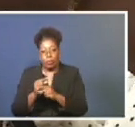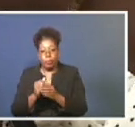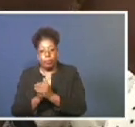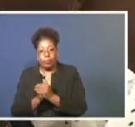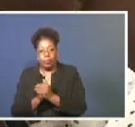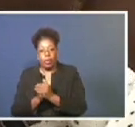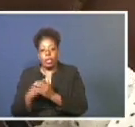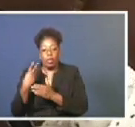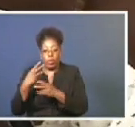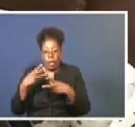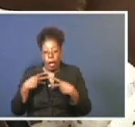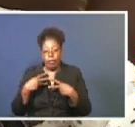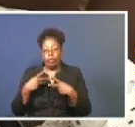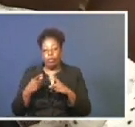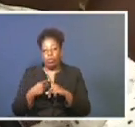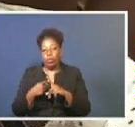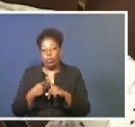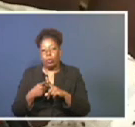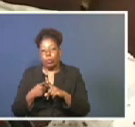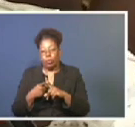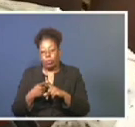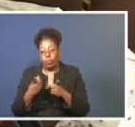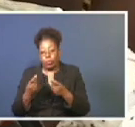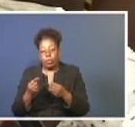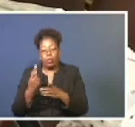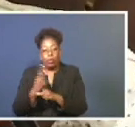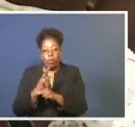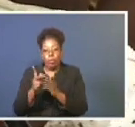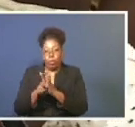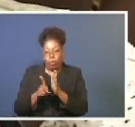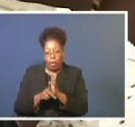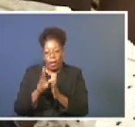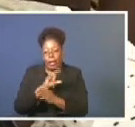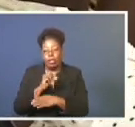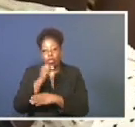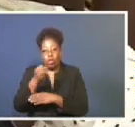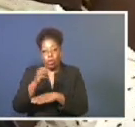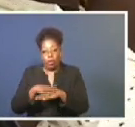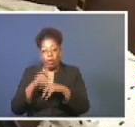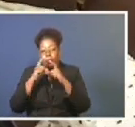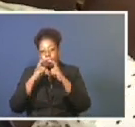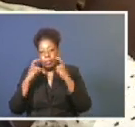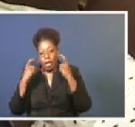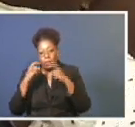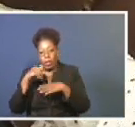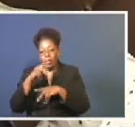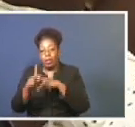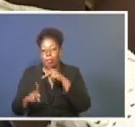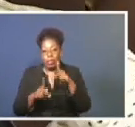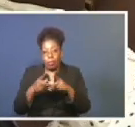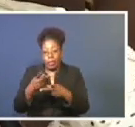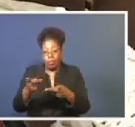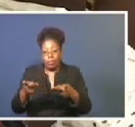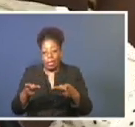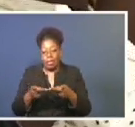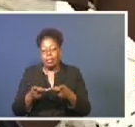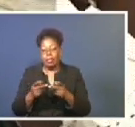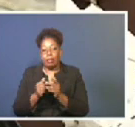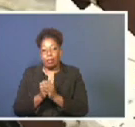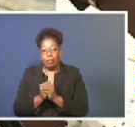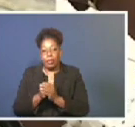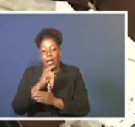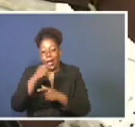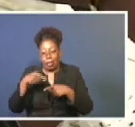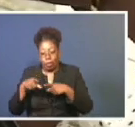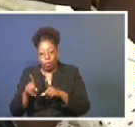must execute the proper protocols and ensure that we wear our masks when we're in public places, and we are able to